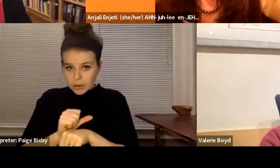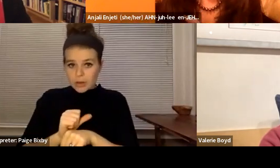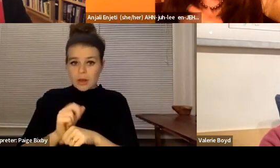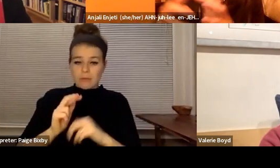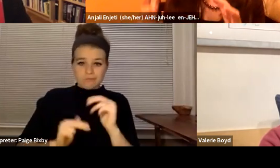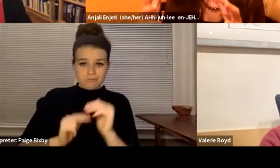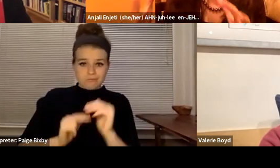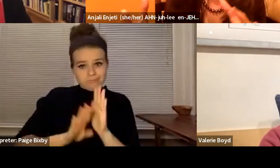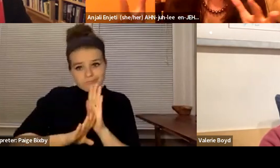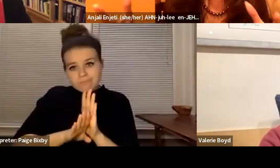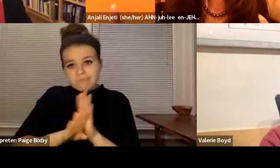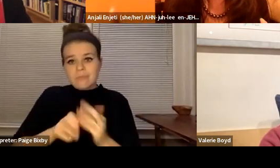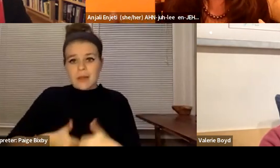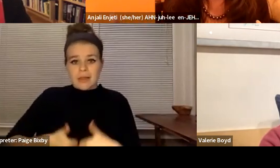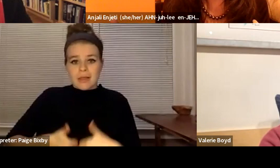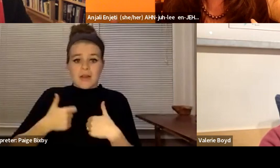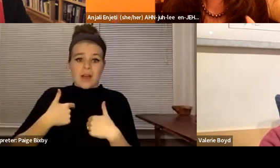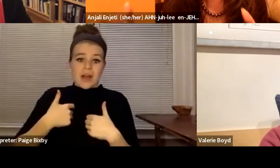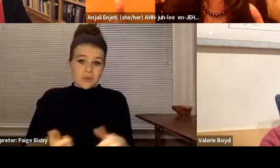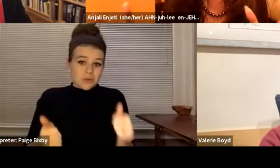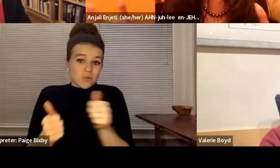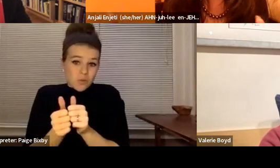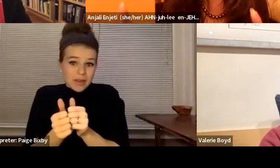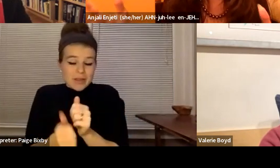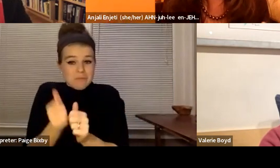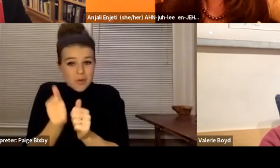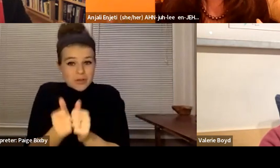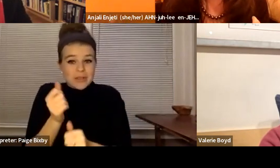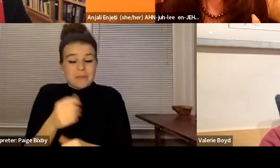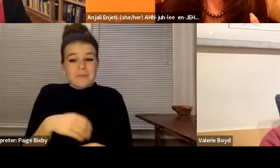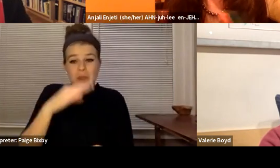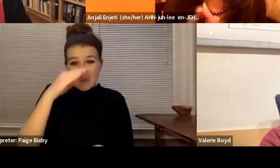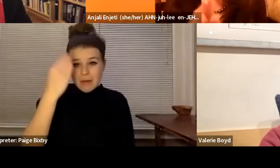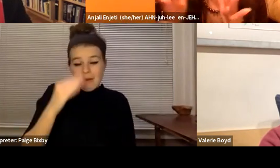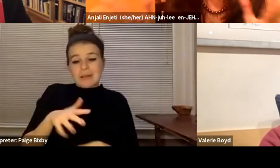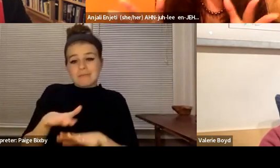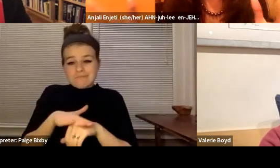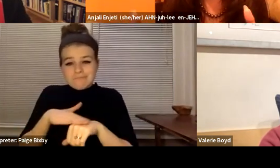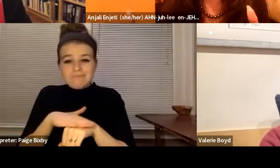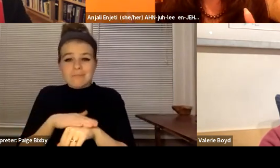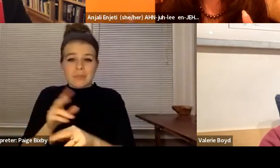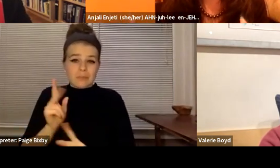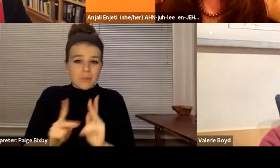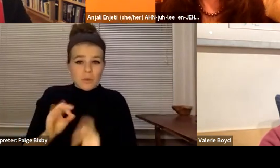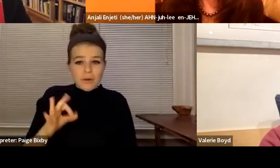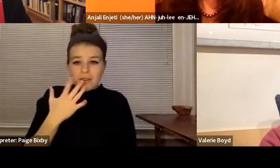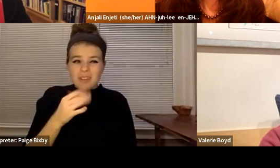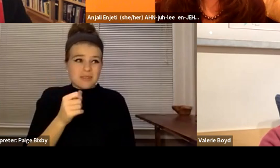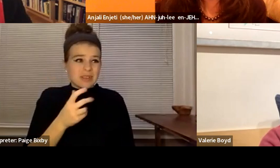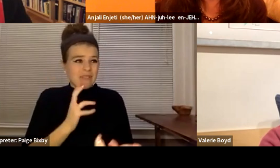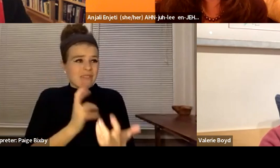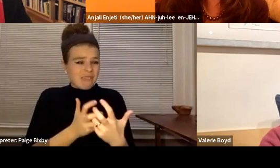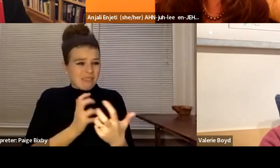life where I was with predominantly Black, Indigenous, and other people of color. It just was not working for me in those